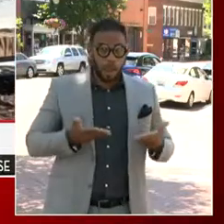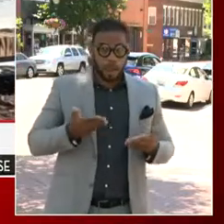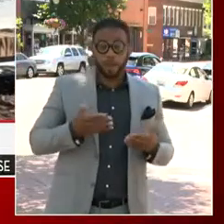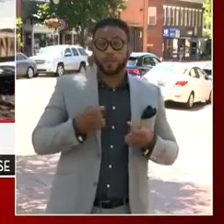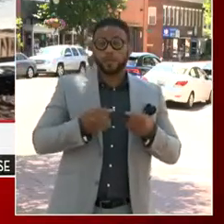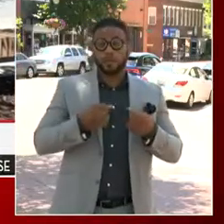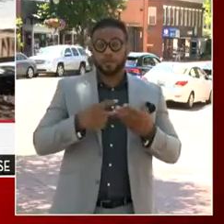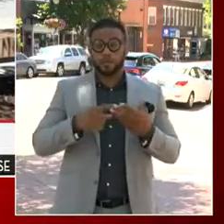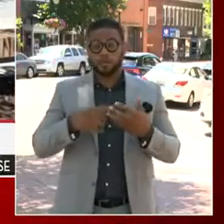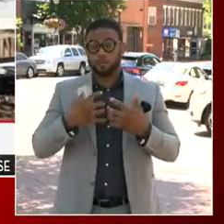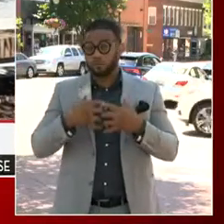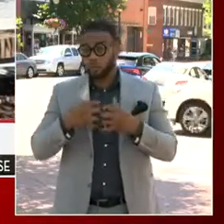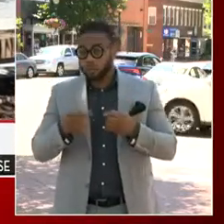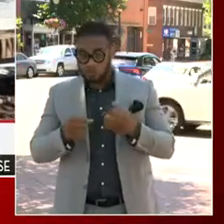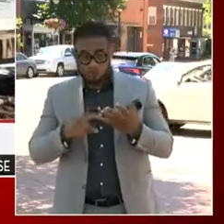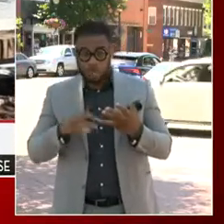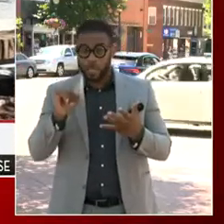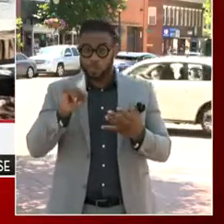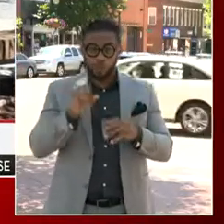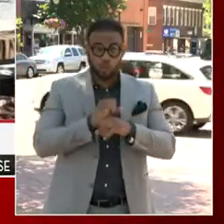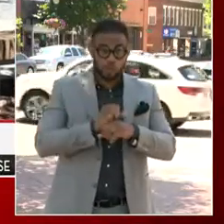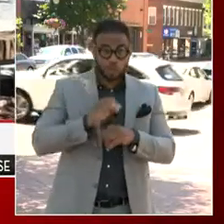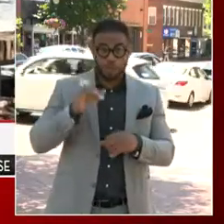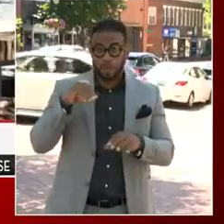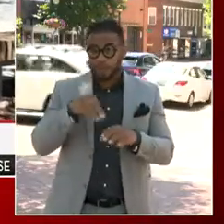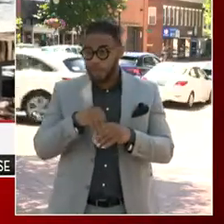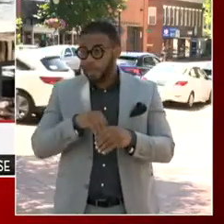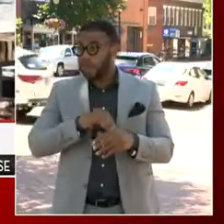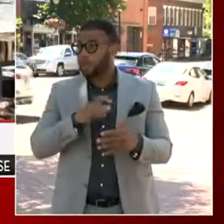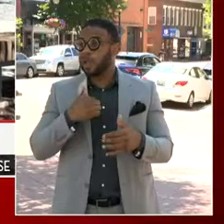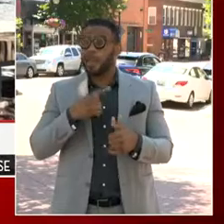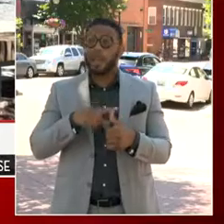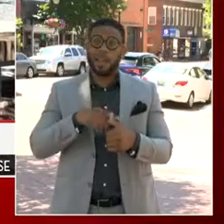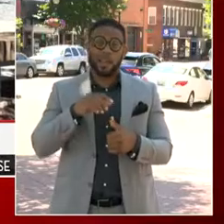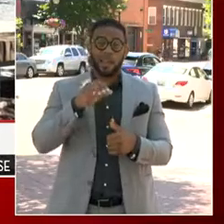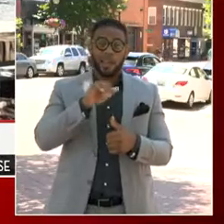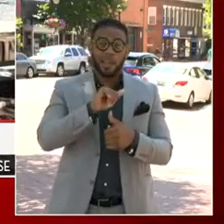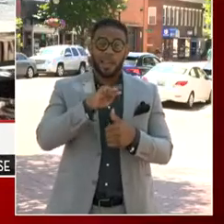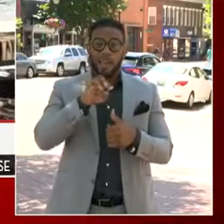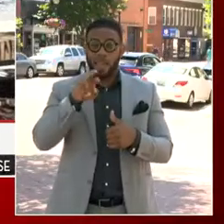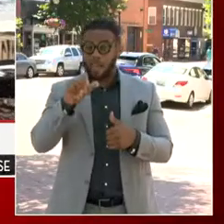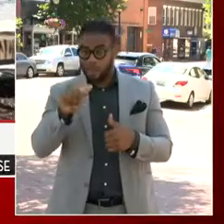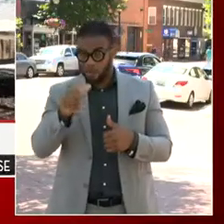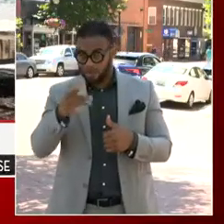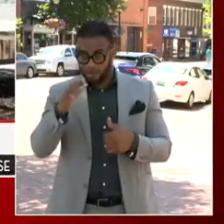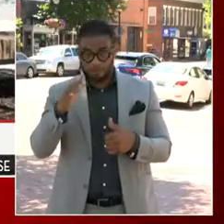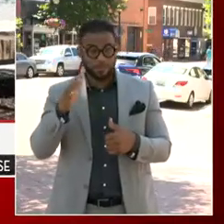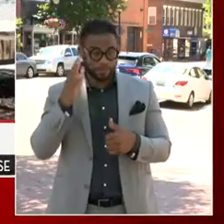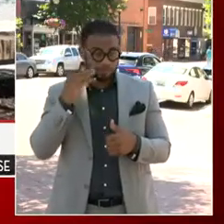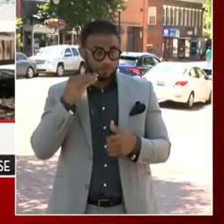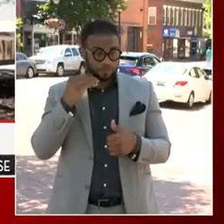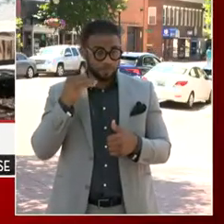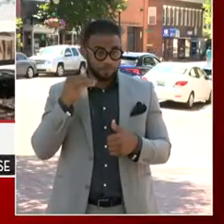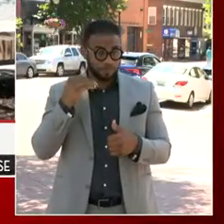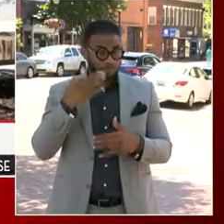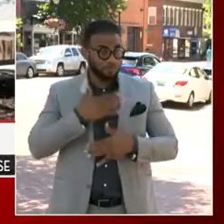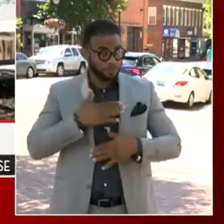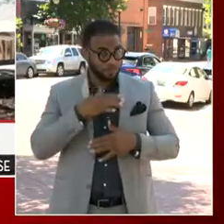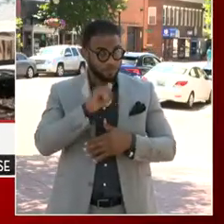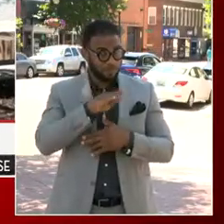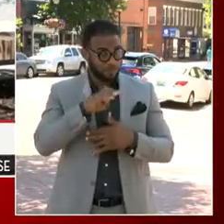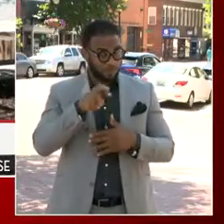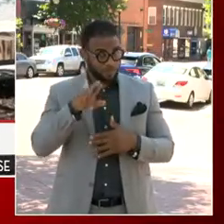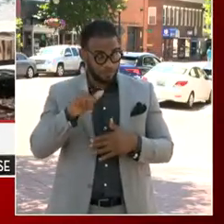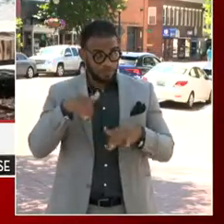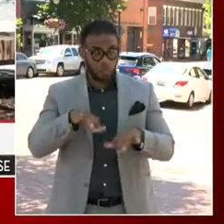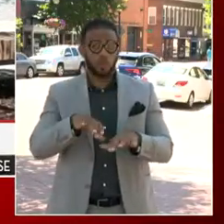motor vehicles, insurance, securities, and banking. We have ABRA. Many of y'all have been appreciative of